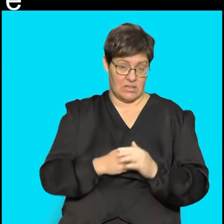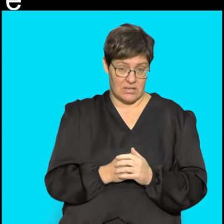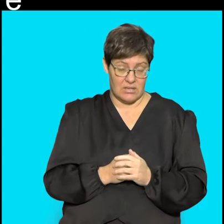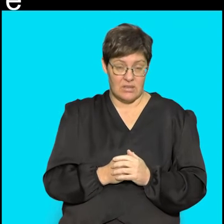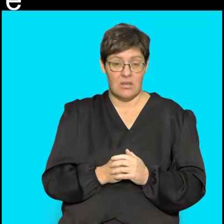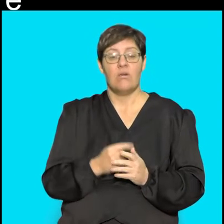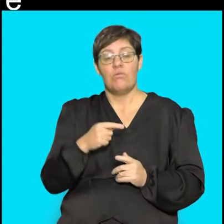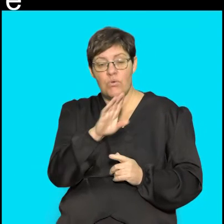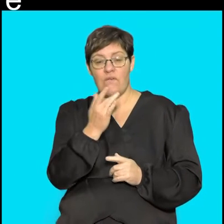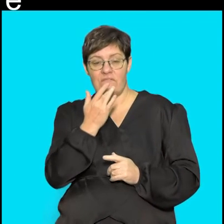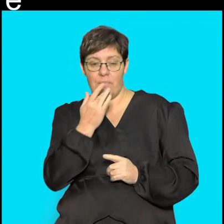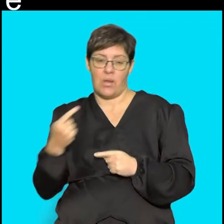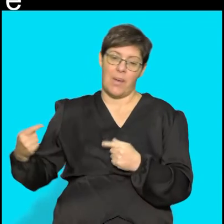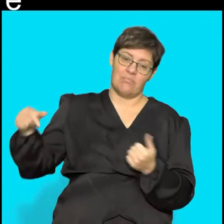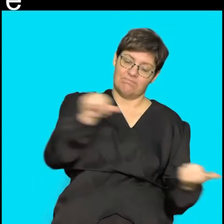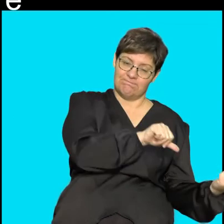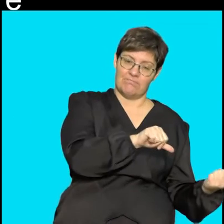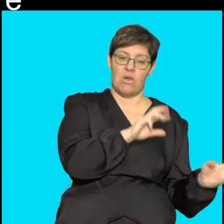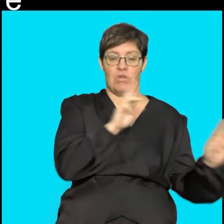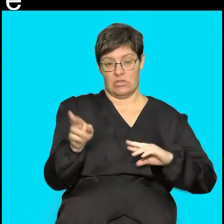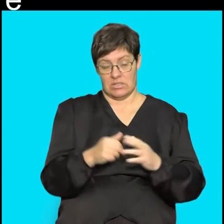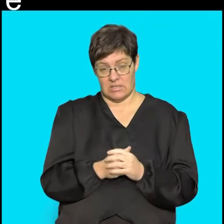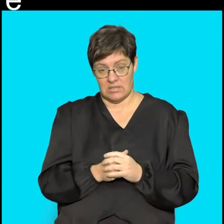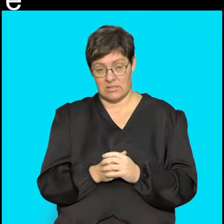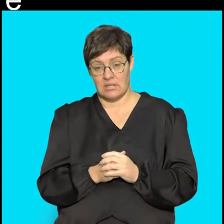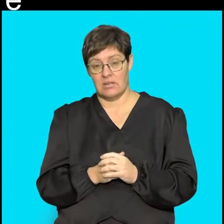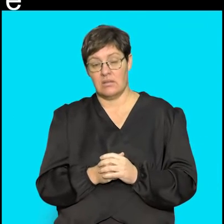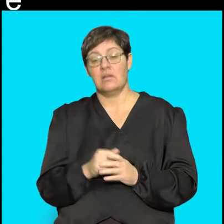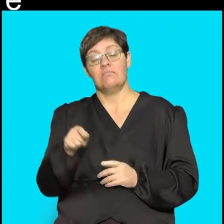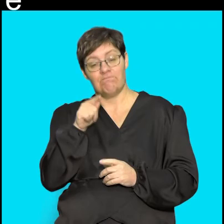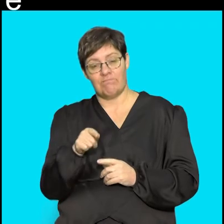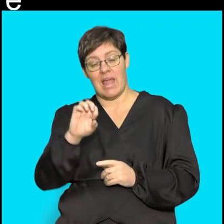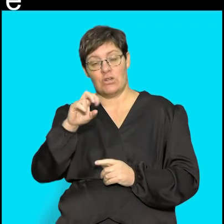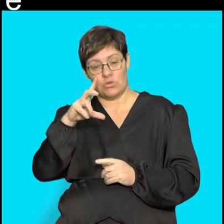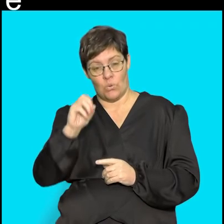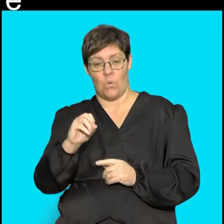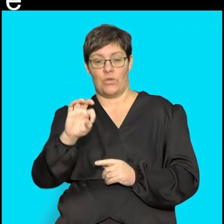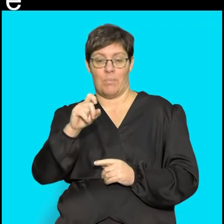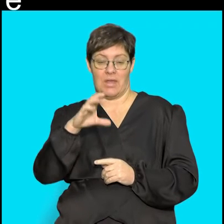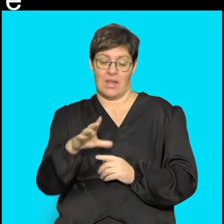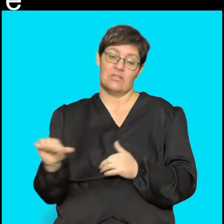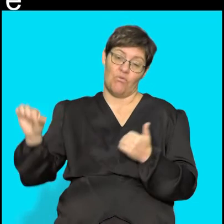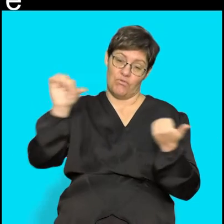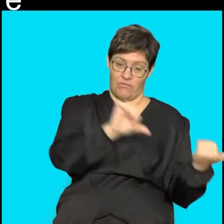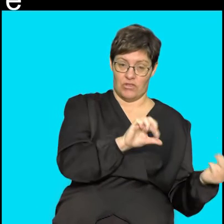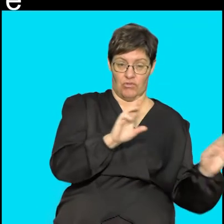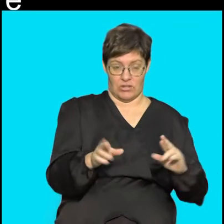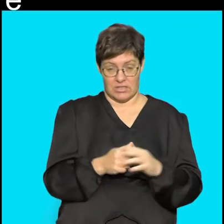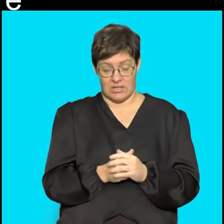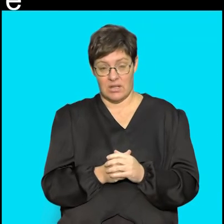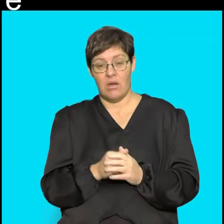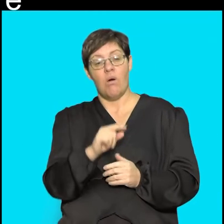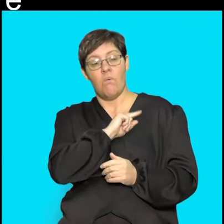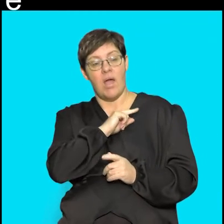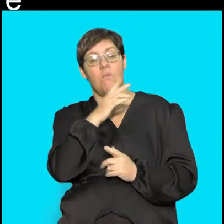temperature by favoring the endothermic reaction. In this case, our endothermic reaction is the reverse